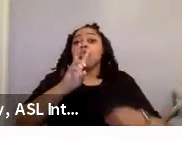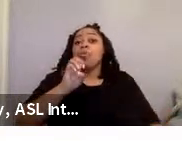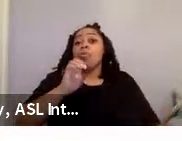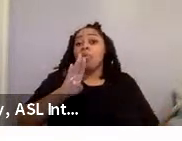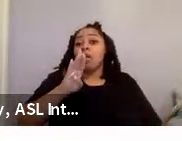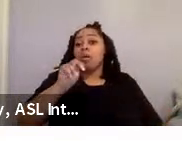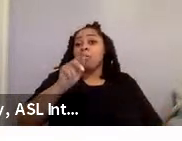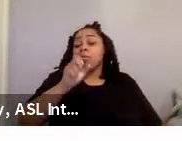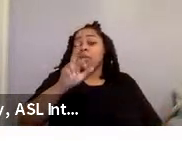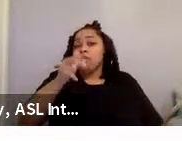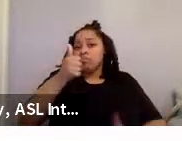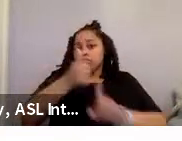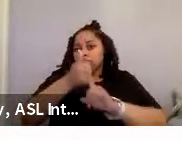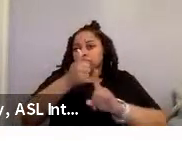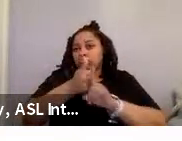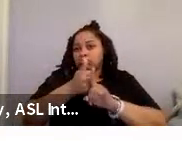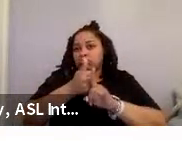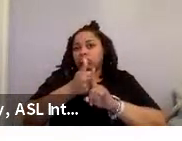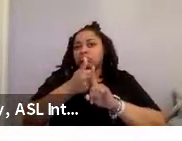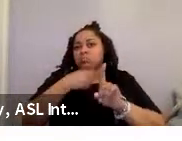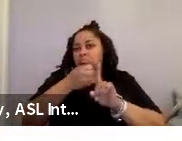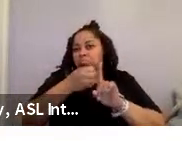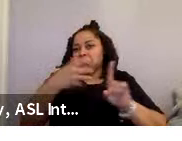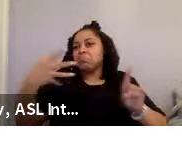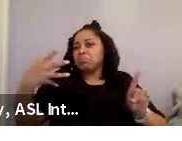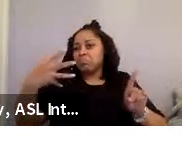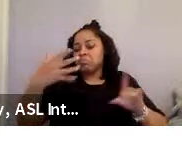platform itself before we get started.